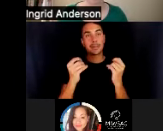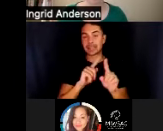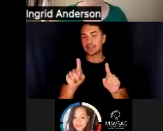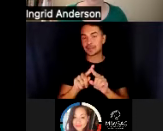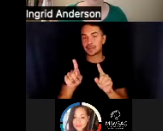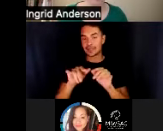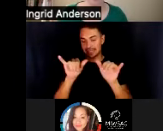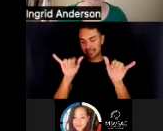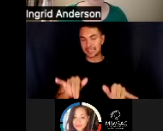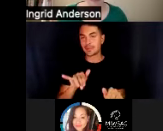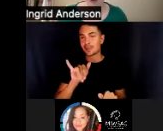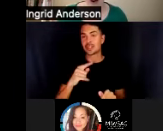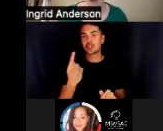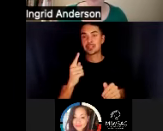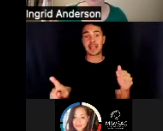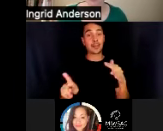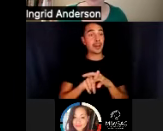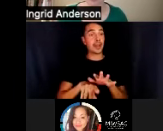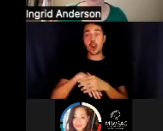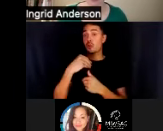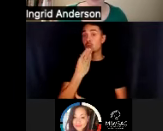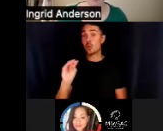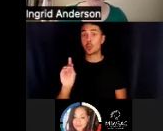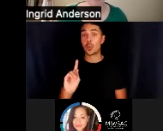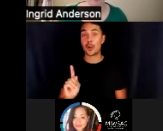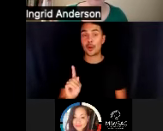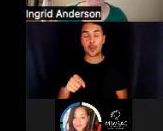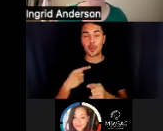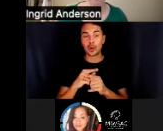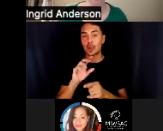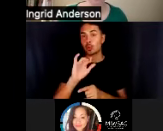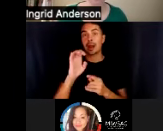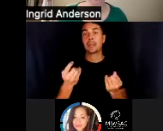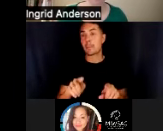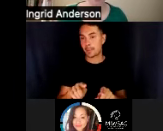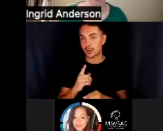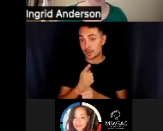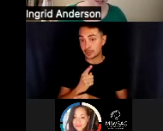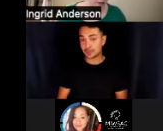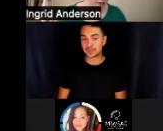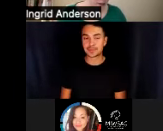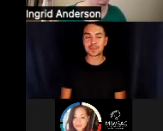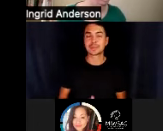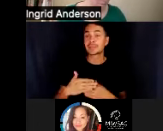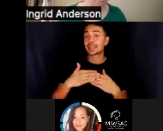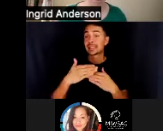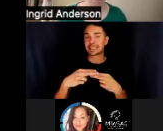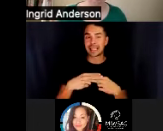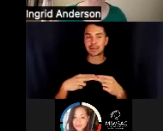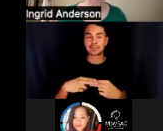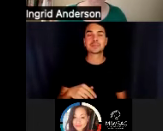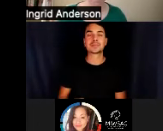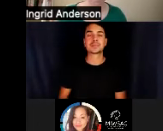systems that just appear out of nowhere when a crime has been committed. Next slide, please.